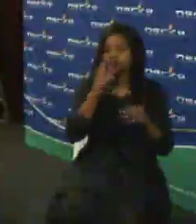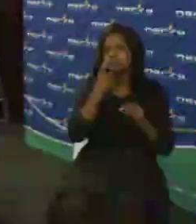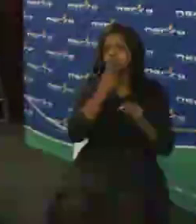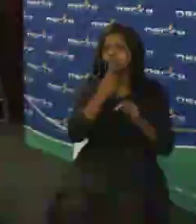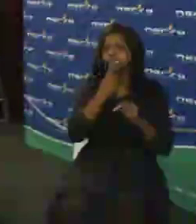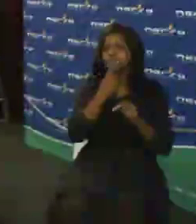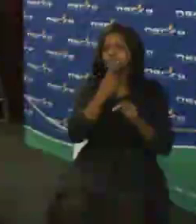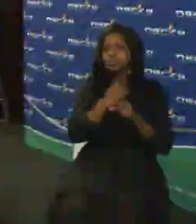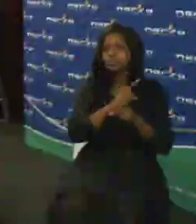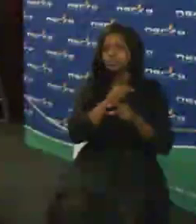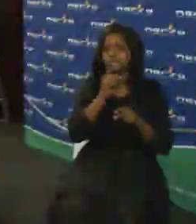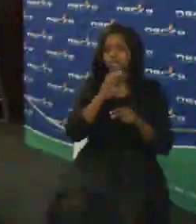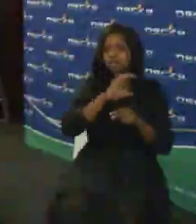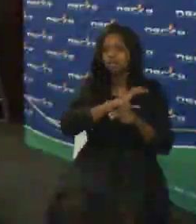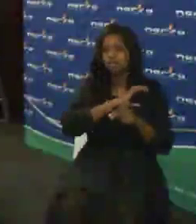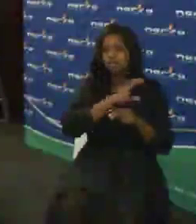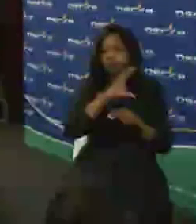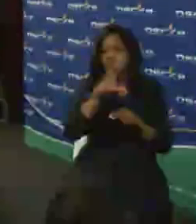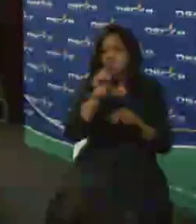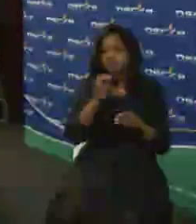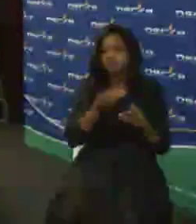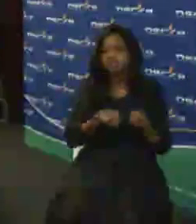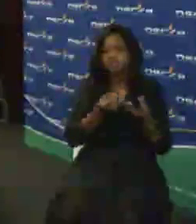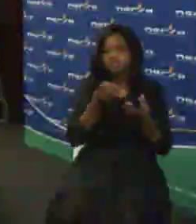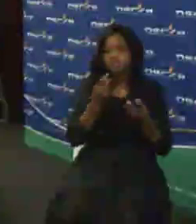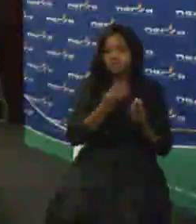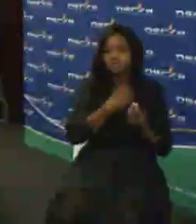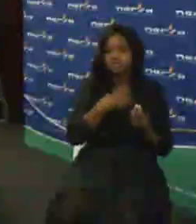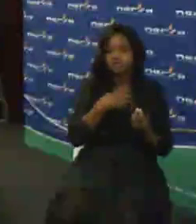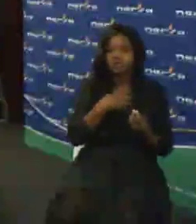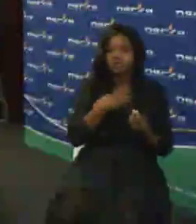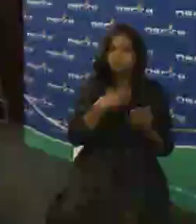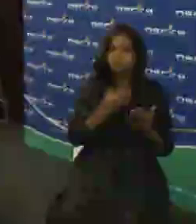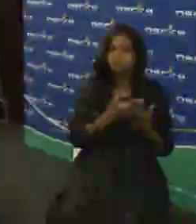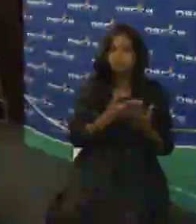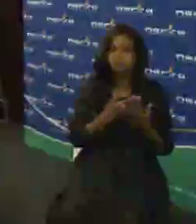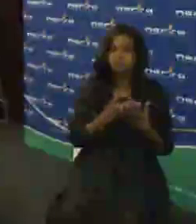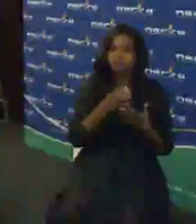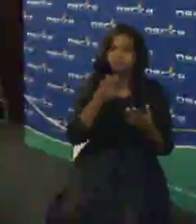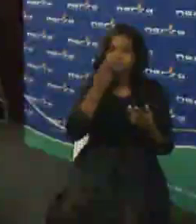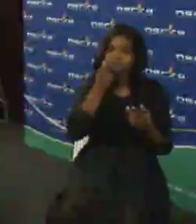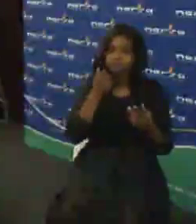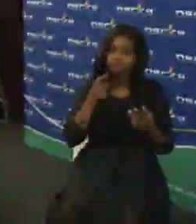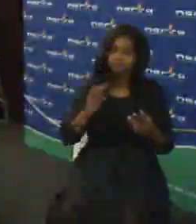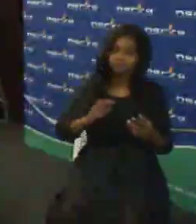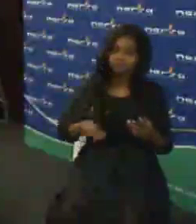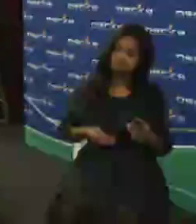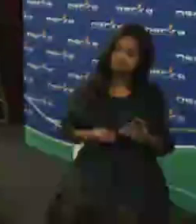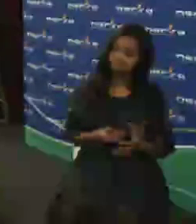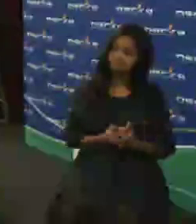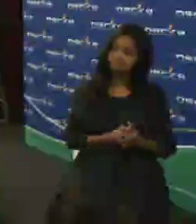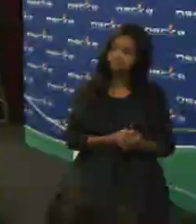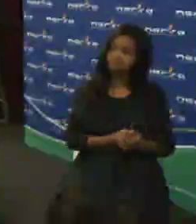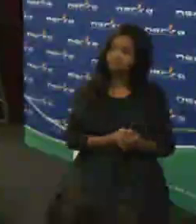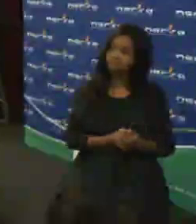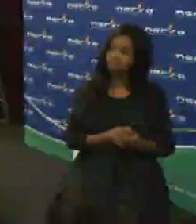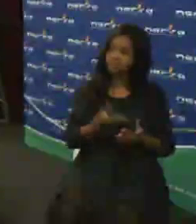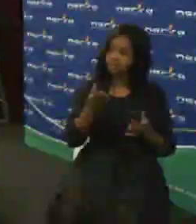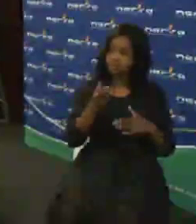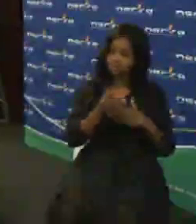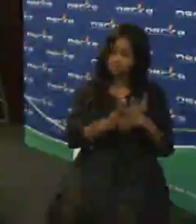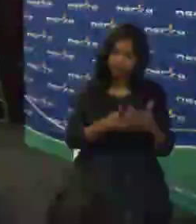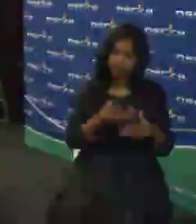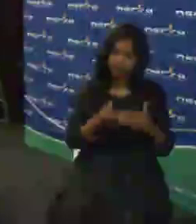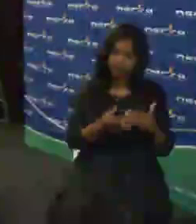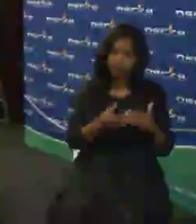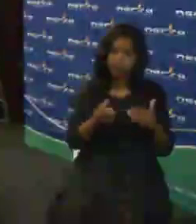committee comes up with its own proposal to the energy regulator. Ladies and gentlemen, the